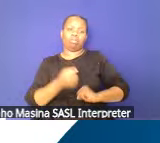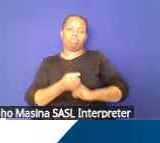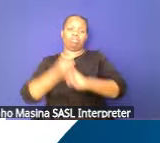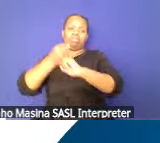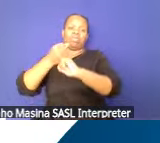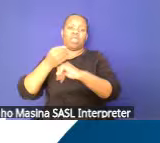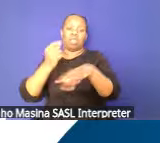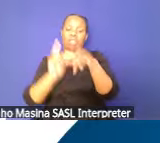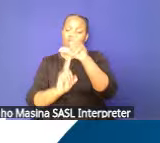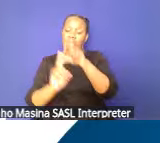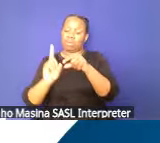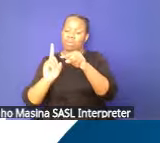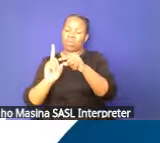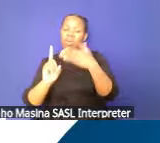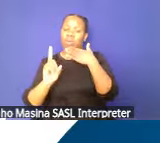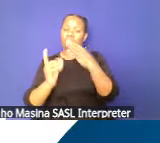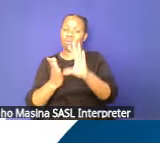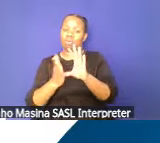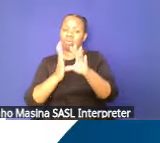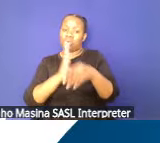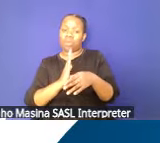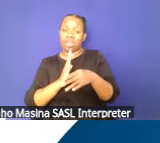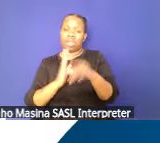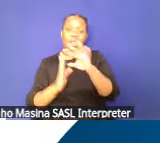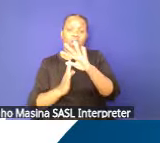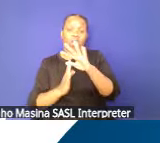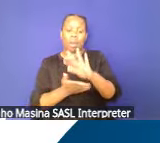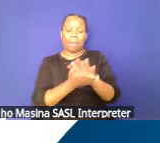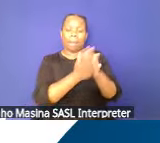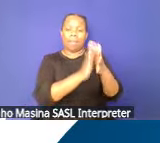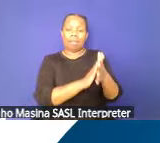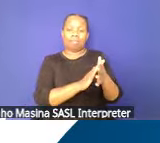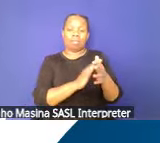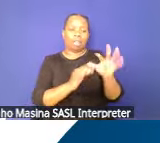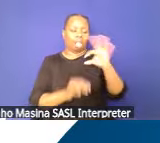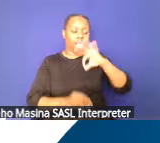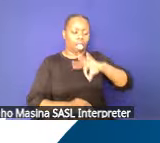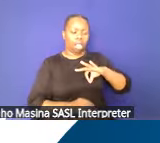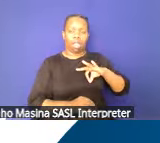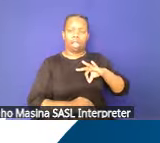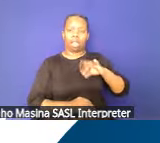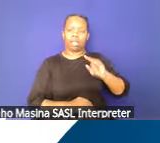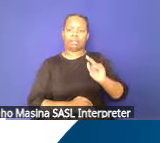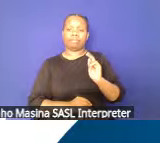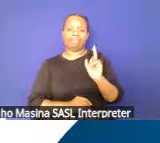person and has not become liable for income tax in its own right.